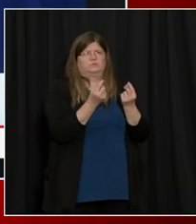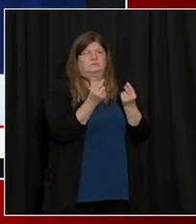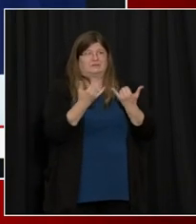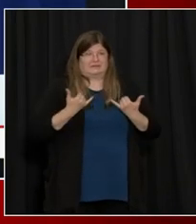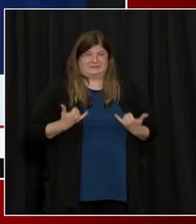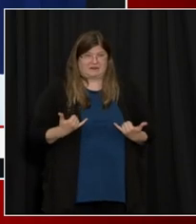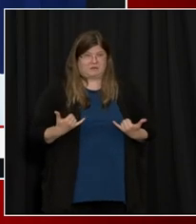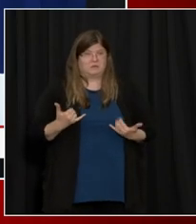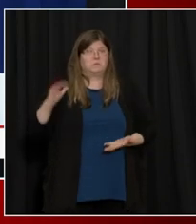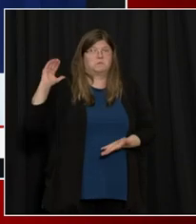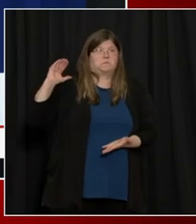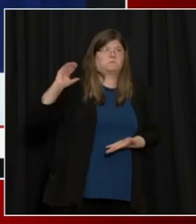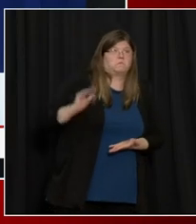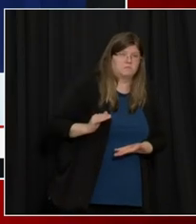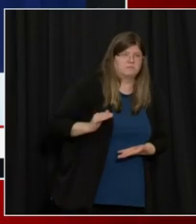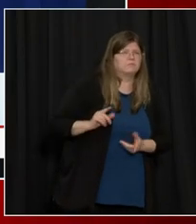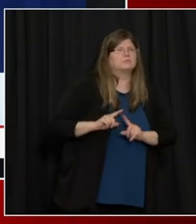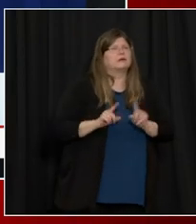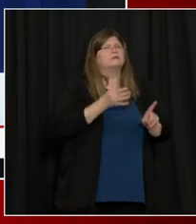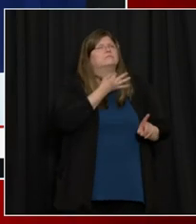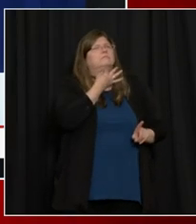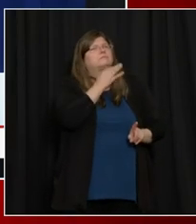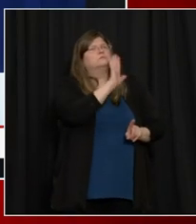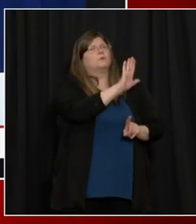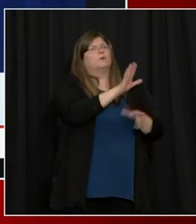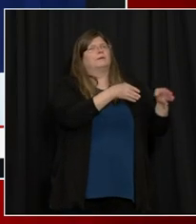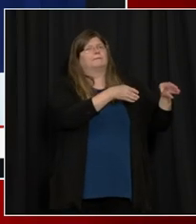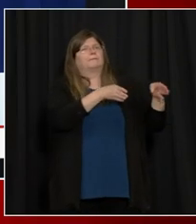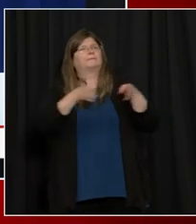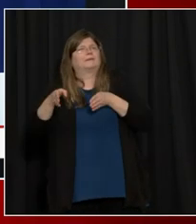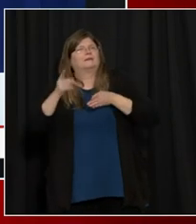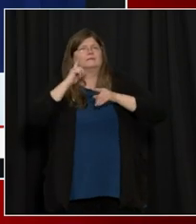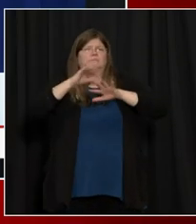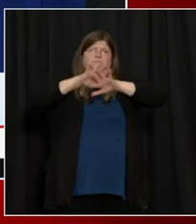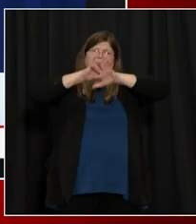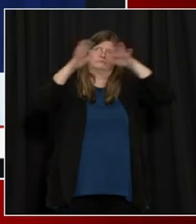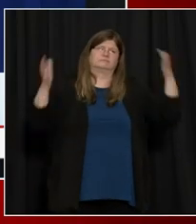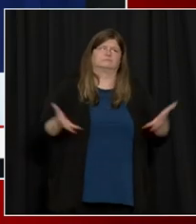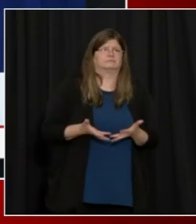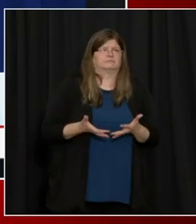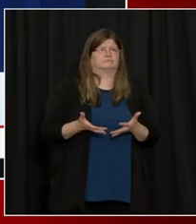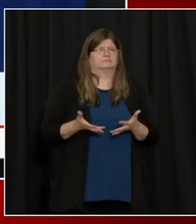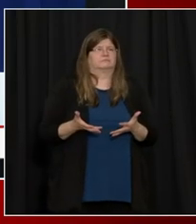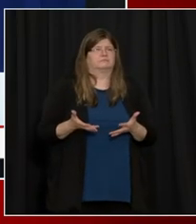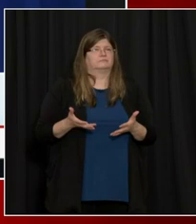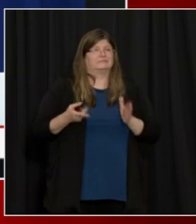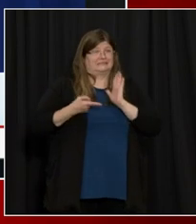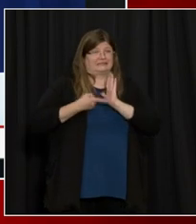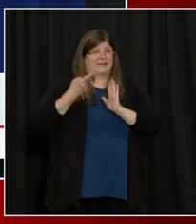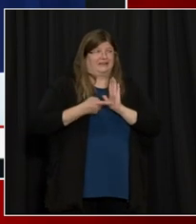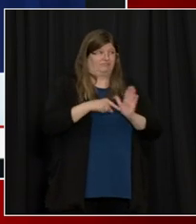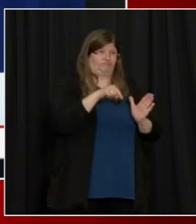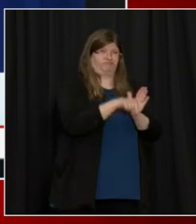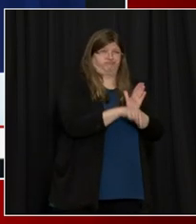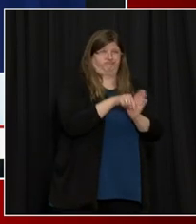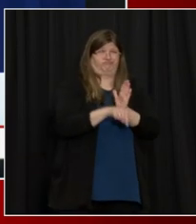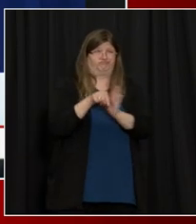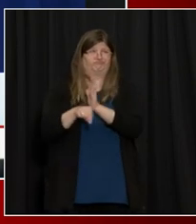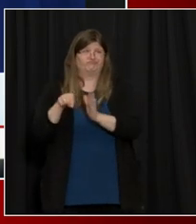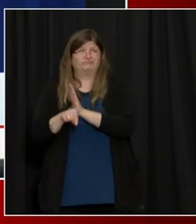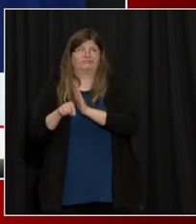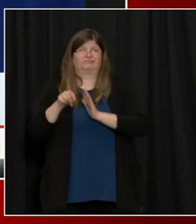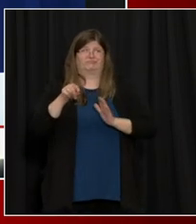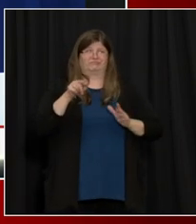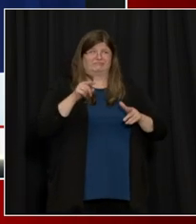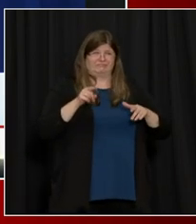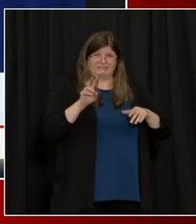just overall as we see that, some violence and murders are still continuing? There still seems to be a problem with that in some respect.